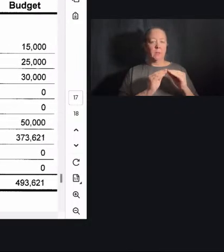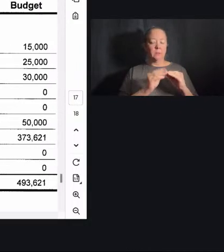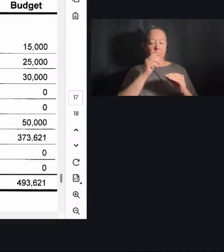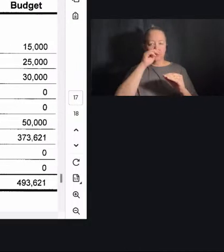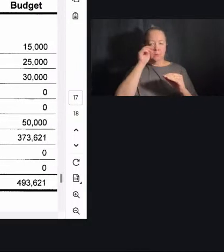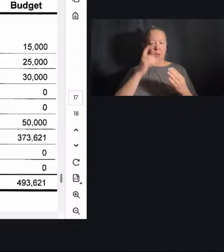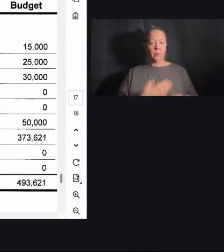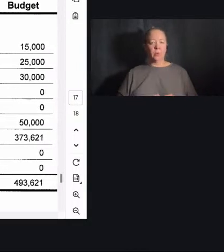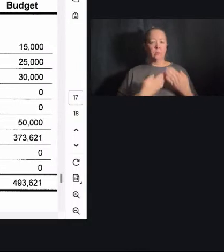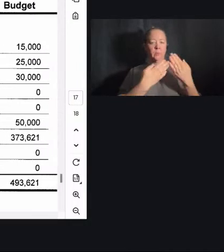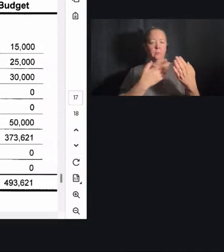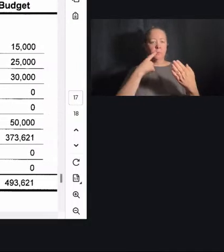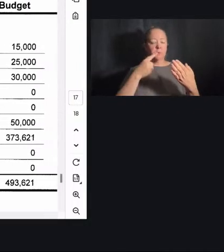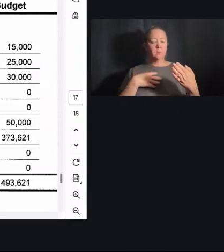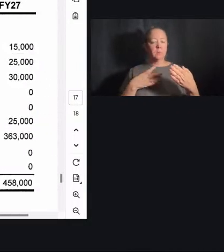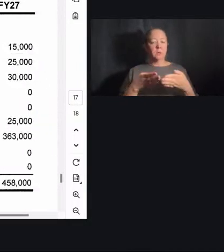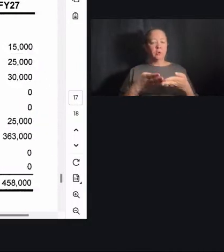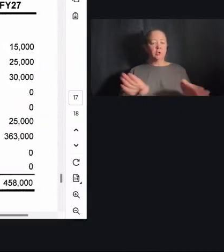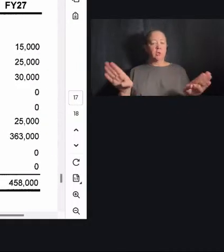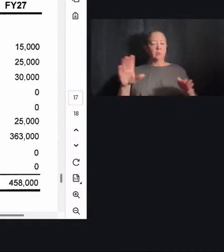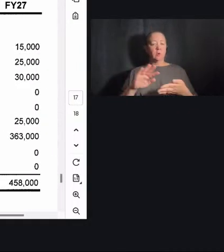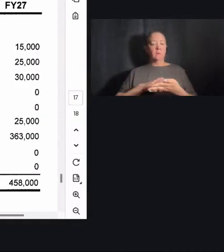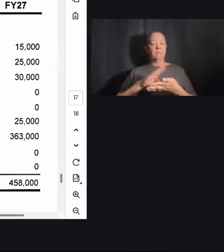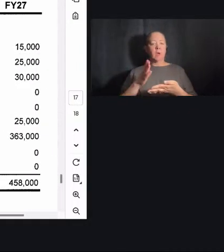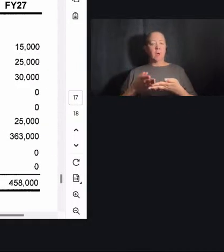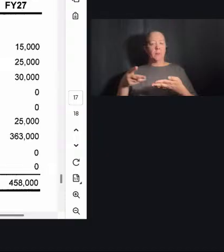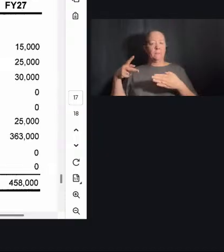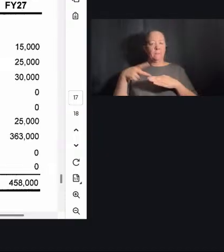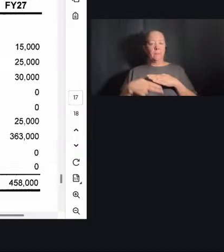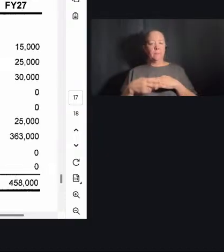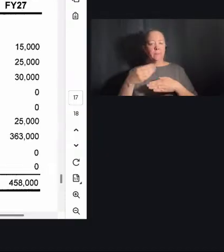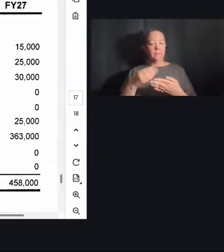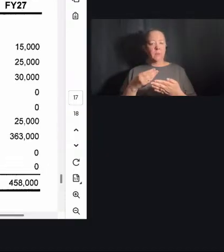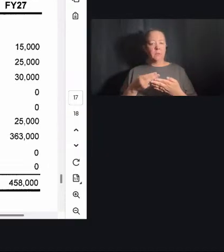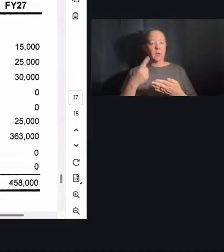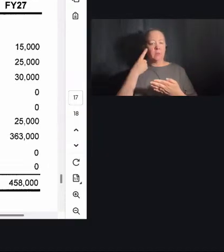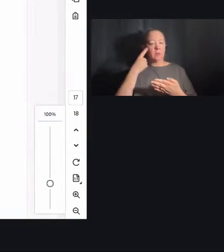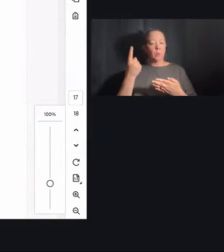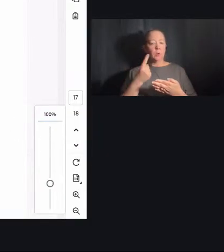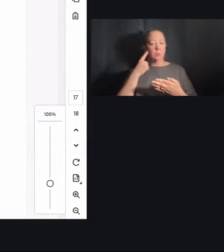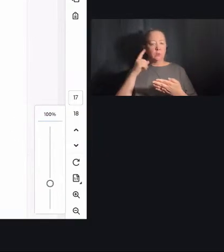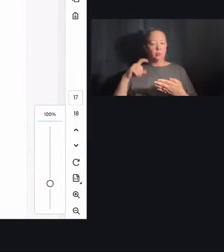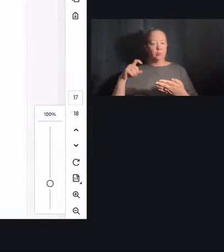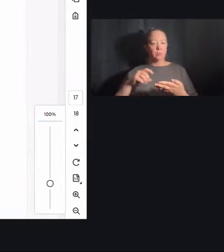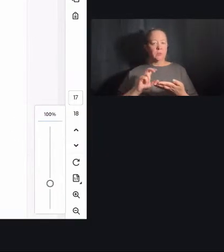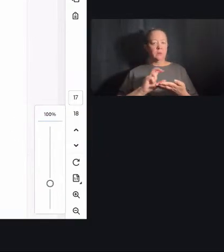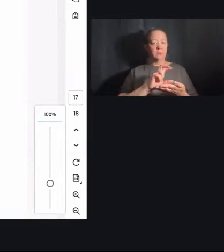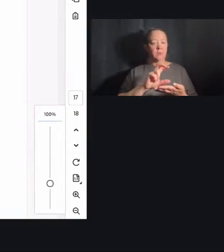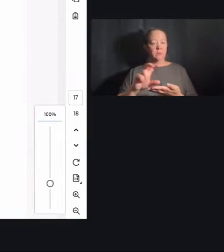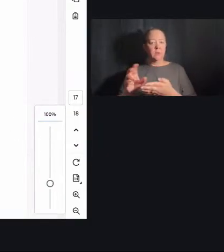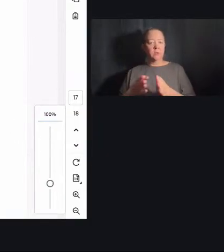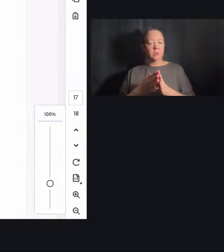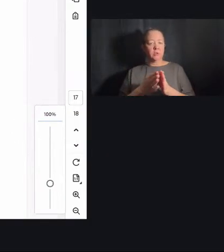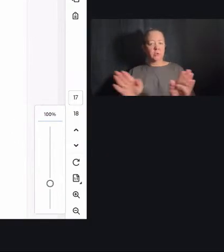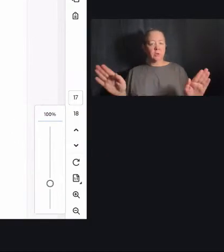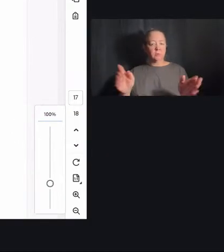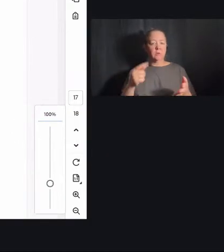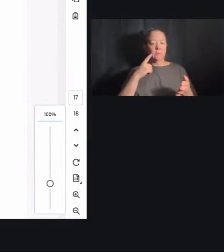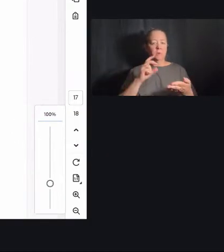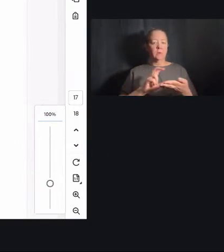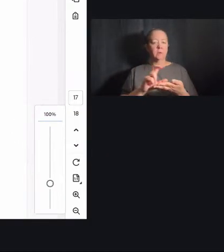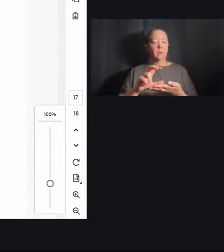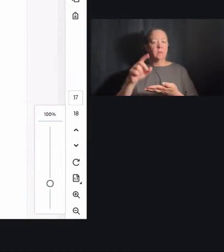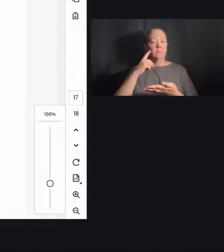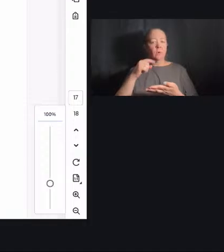fund monies to asphalt and concrete. I will say that I think we always ought to be investing general fund monies into the asphalt and concrete.